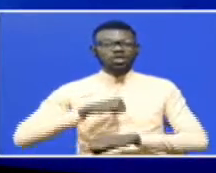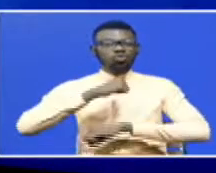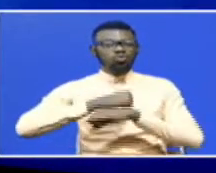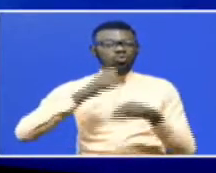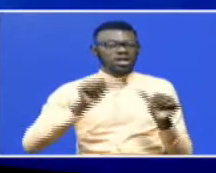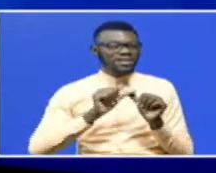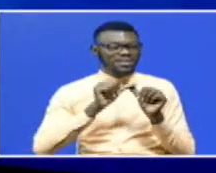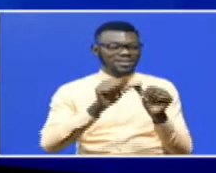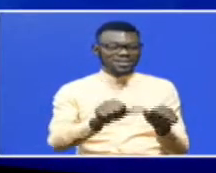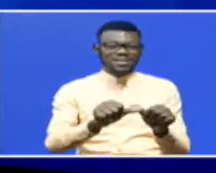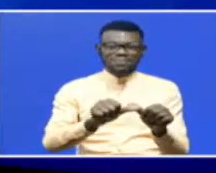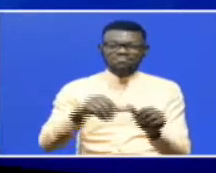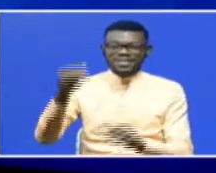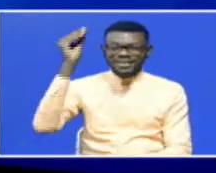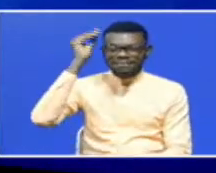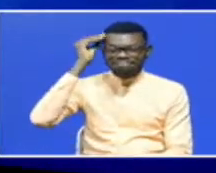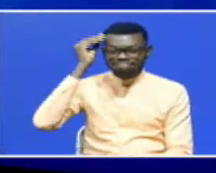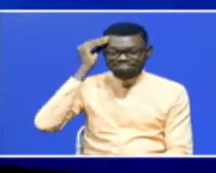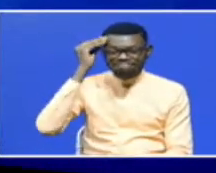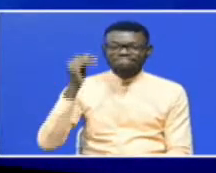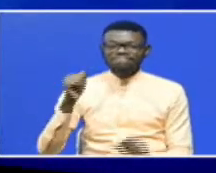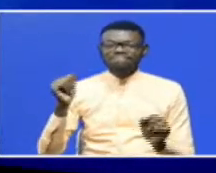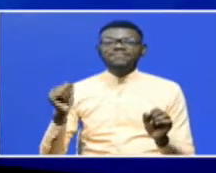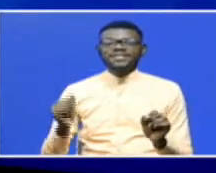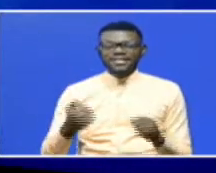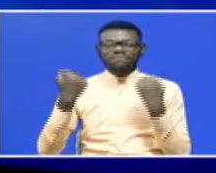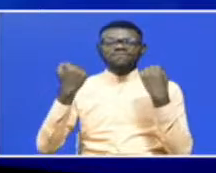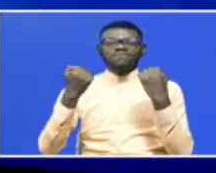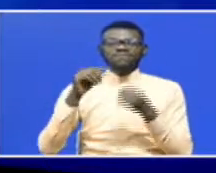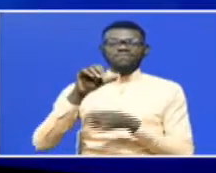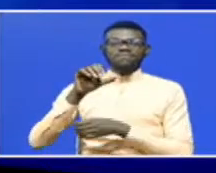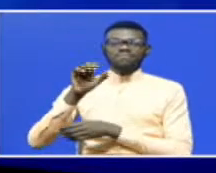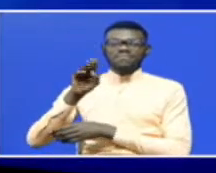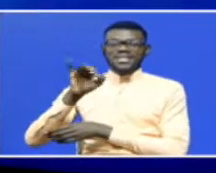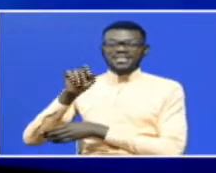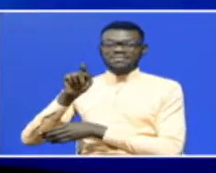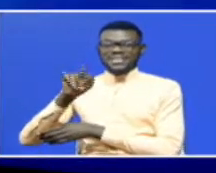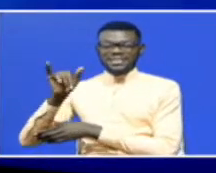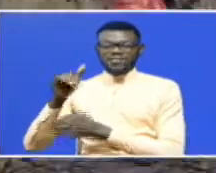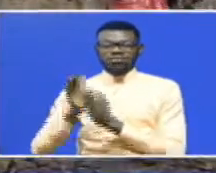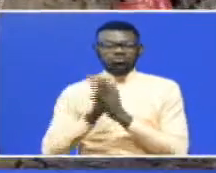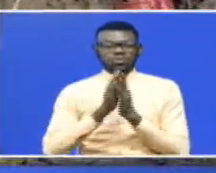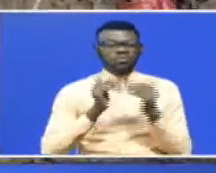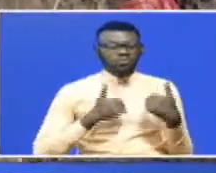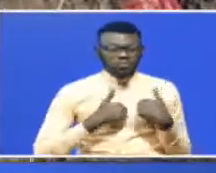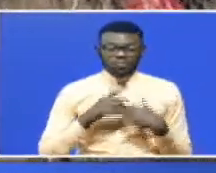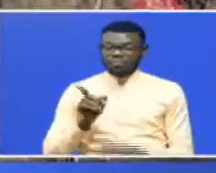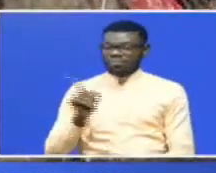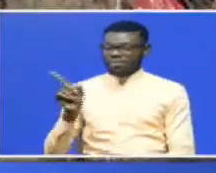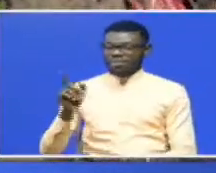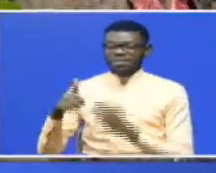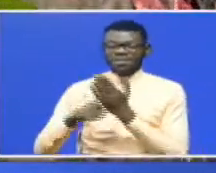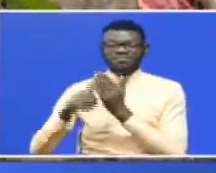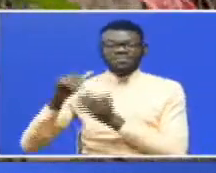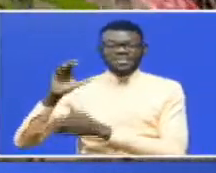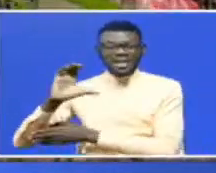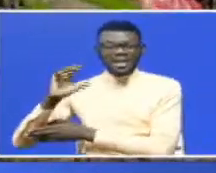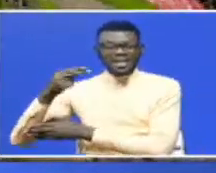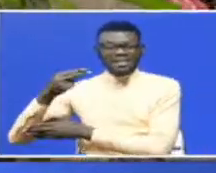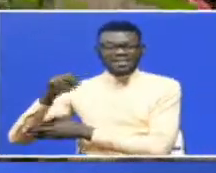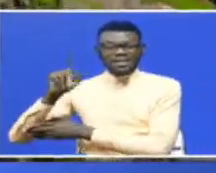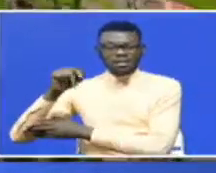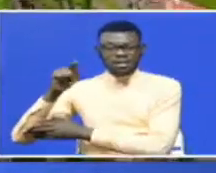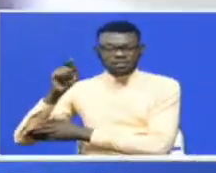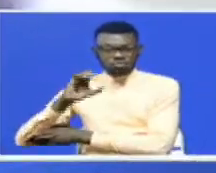safely continuing with their education. Shadrach Miti with that story. Teresa Chepto from Kolopot village in